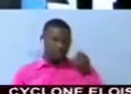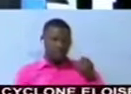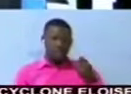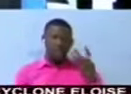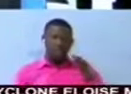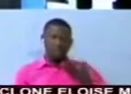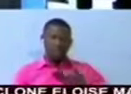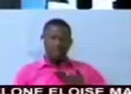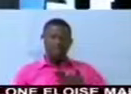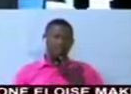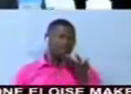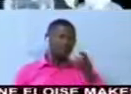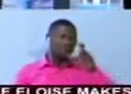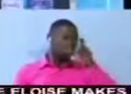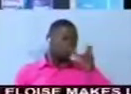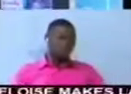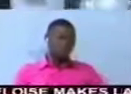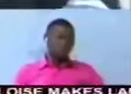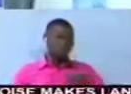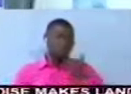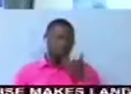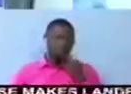Commissioner Samba, you have the floor, please.